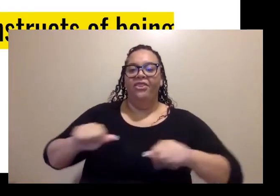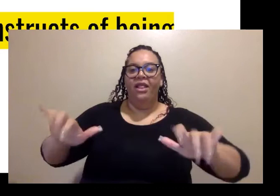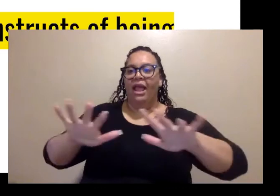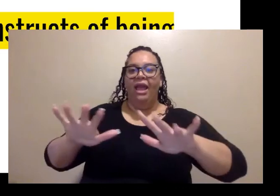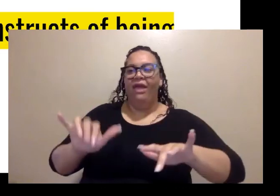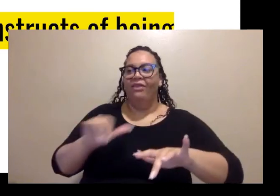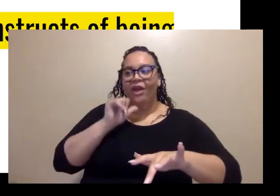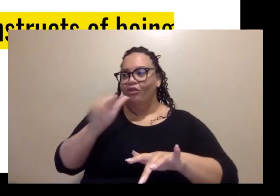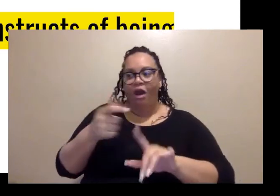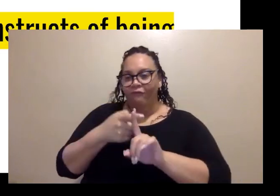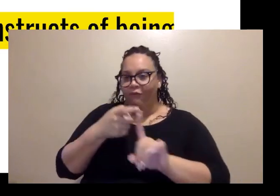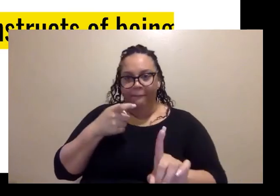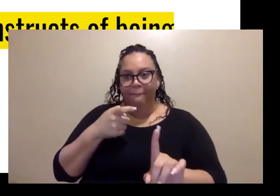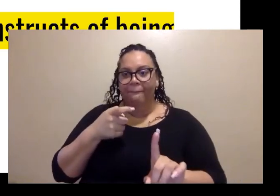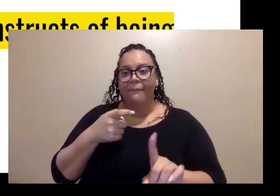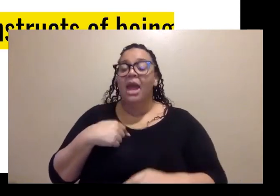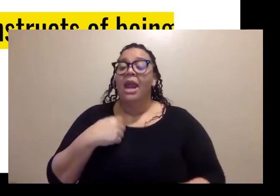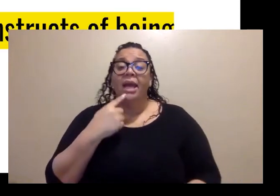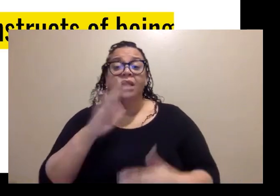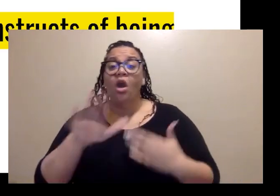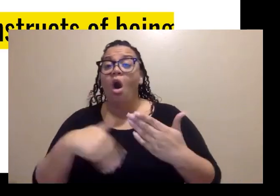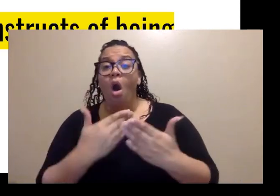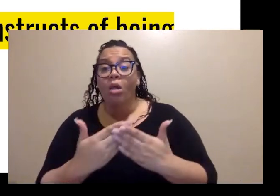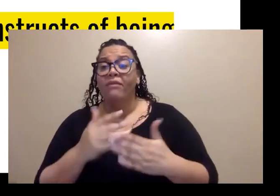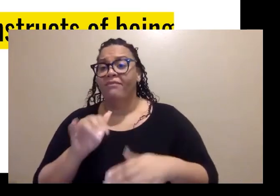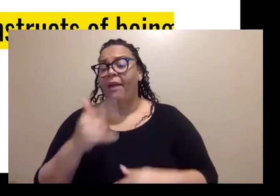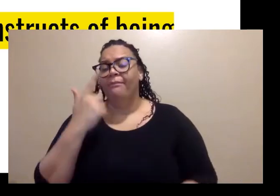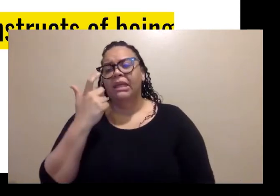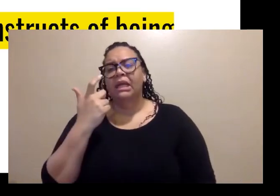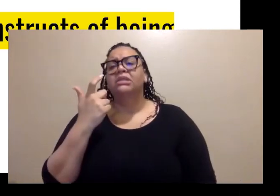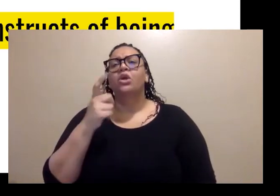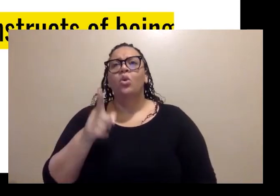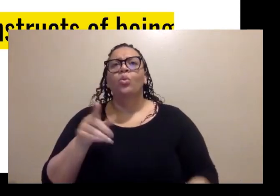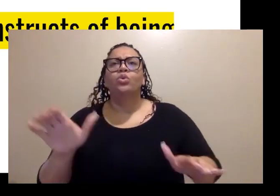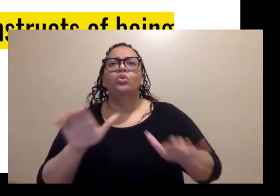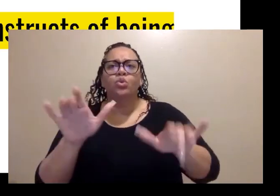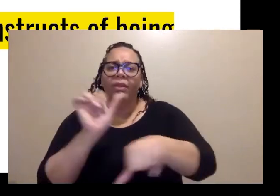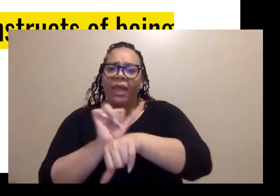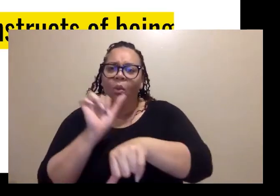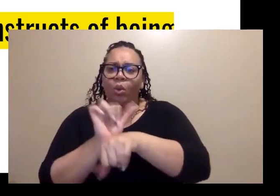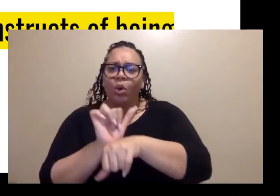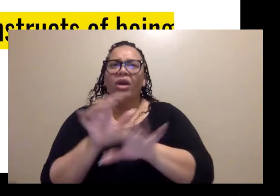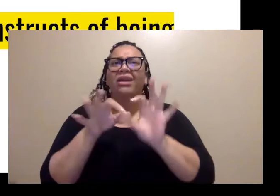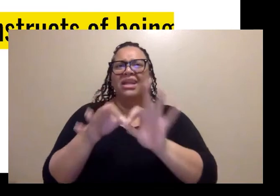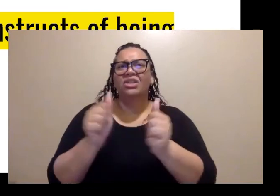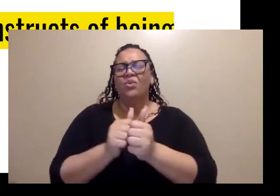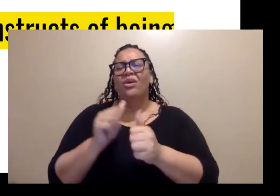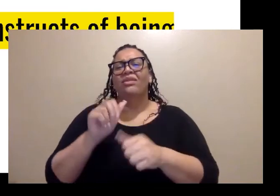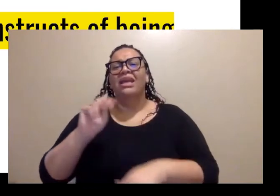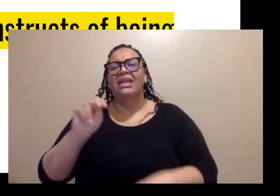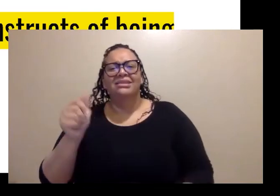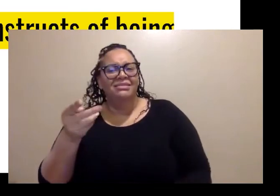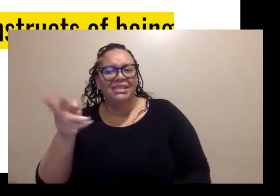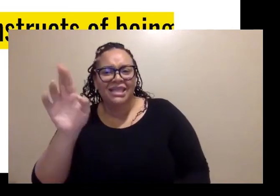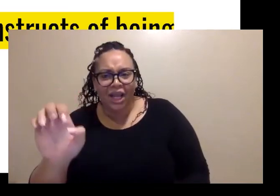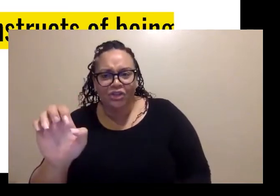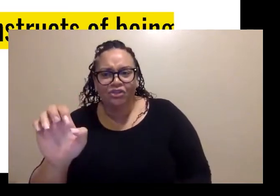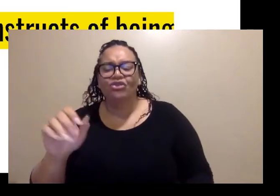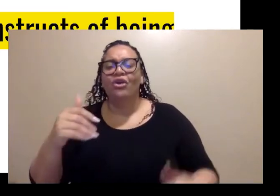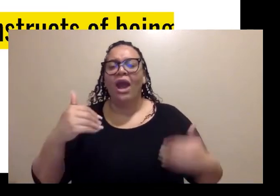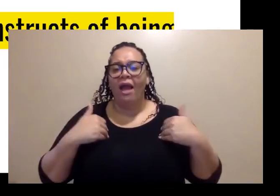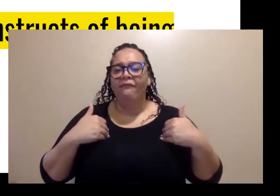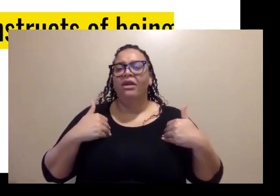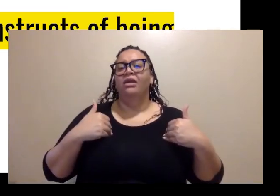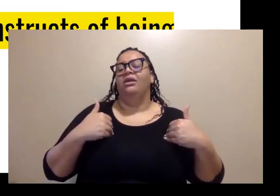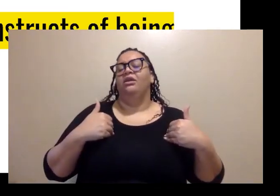so I say all of that to say, when you're doing some of this work around reconnecting to nature, having your authentic beingness